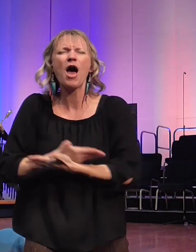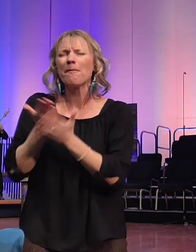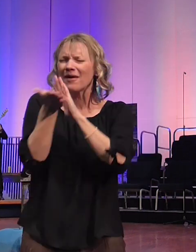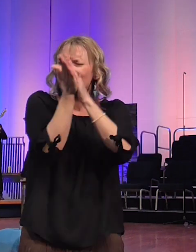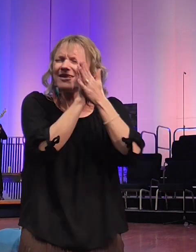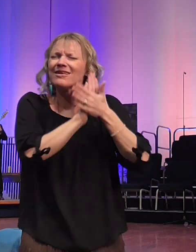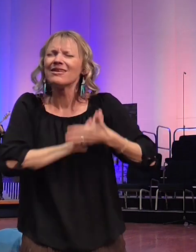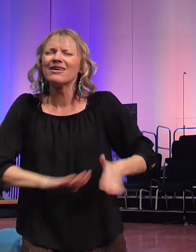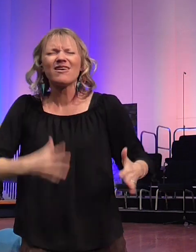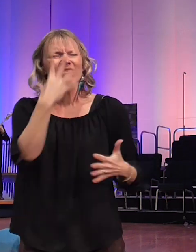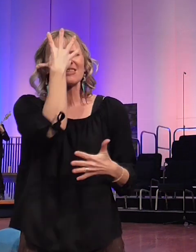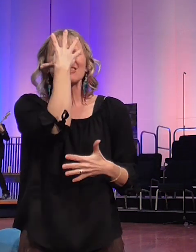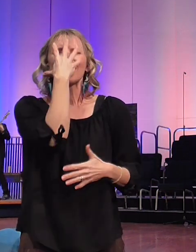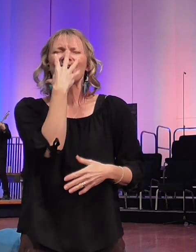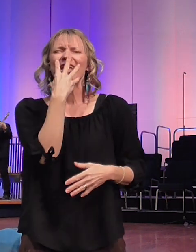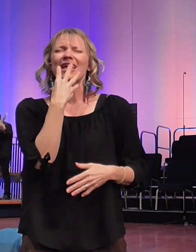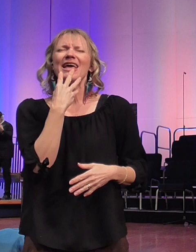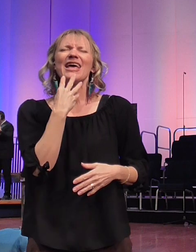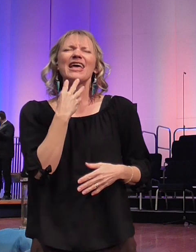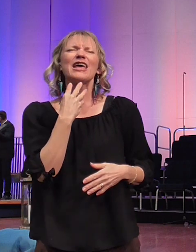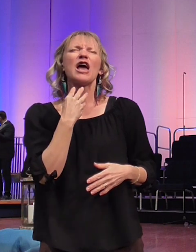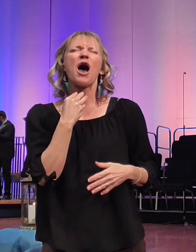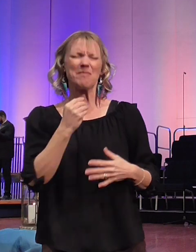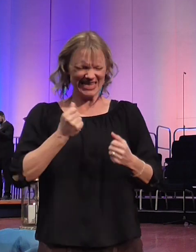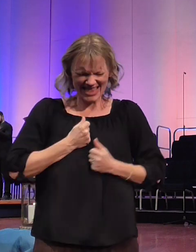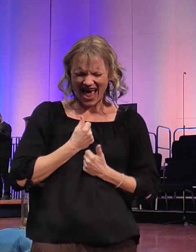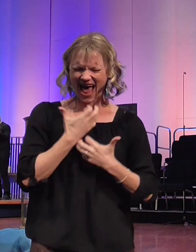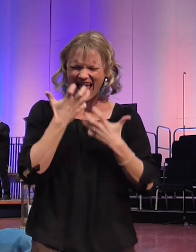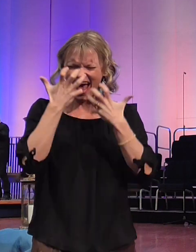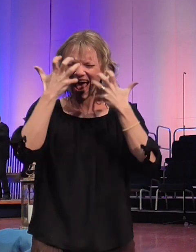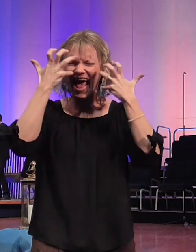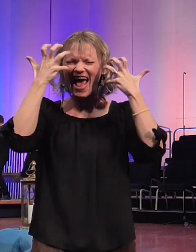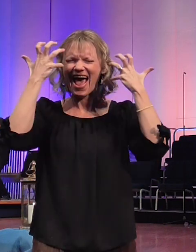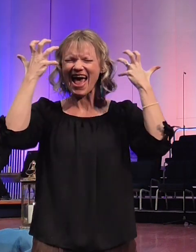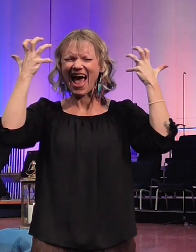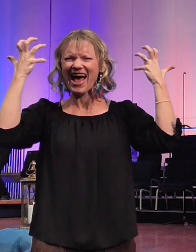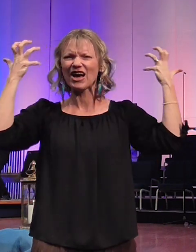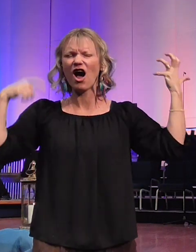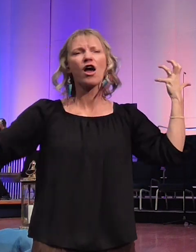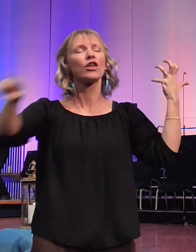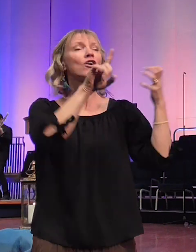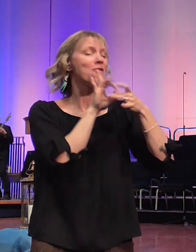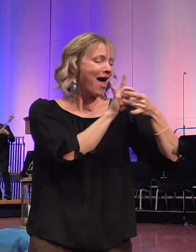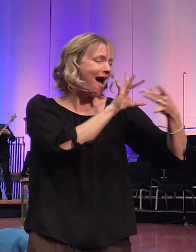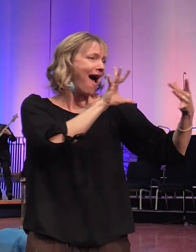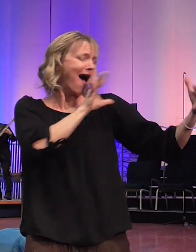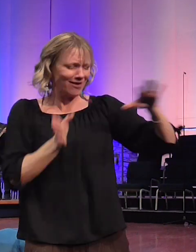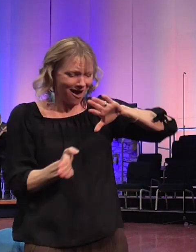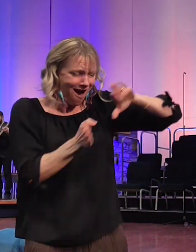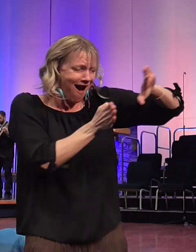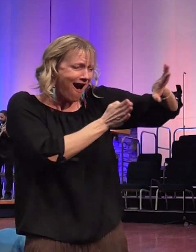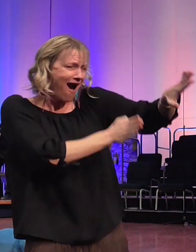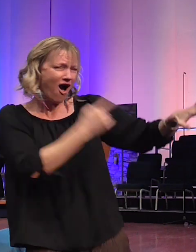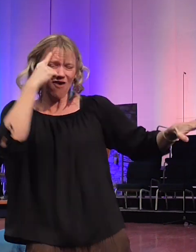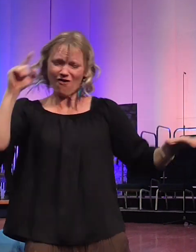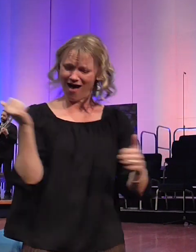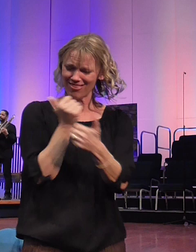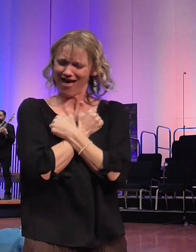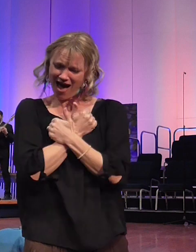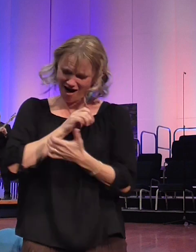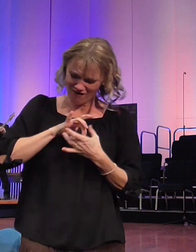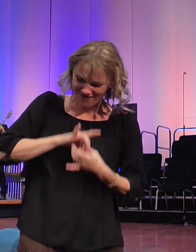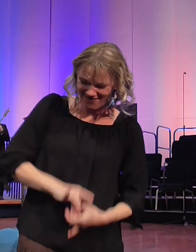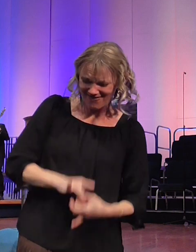of sleep. It's the anger you abandon for the love that's most deep. It's